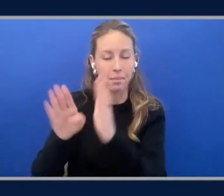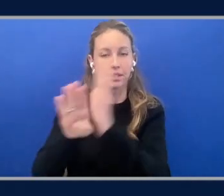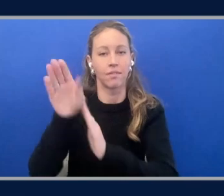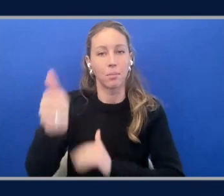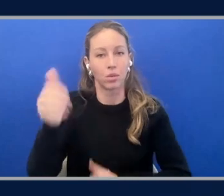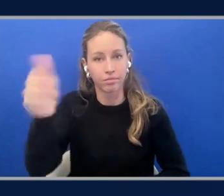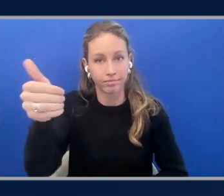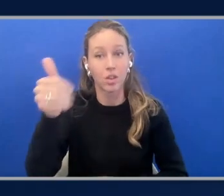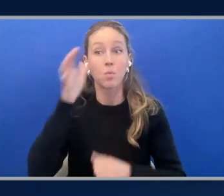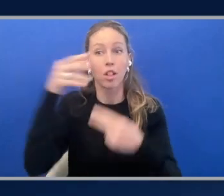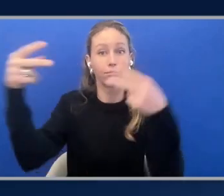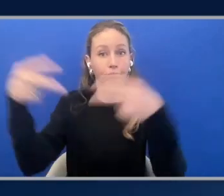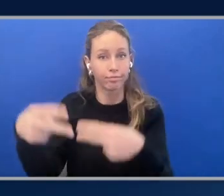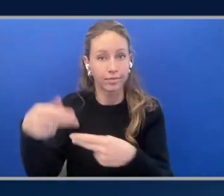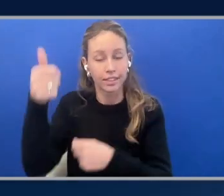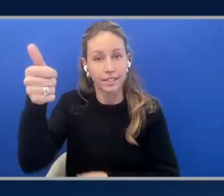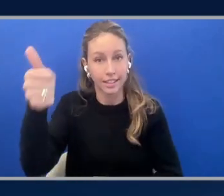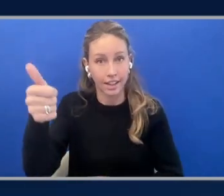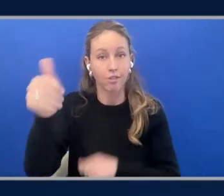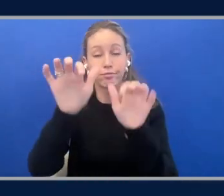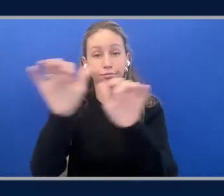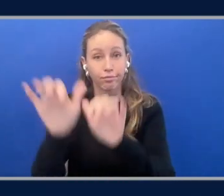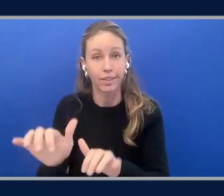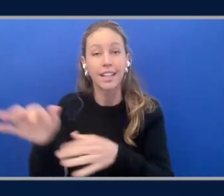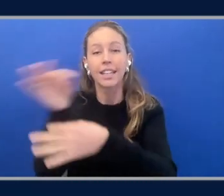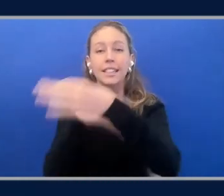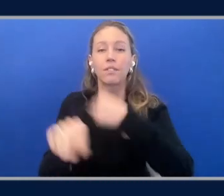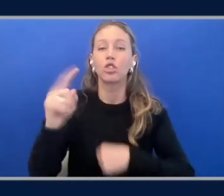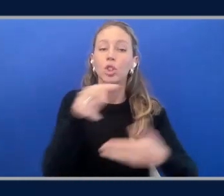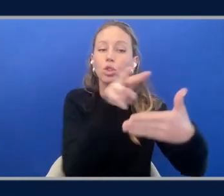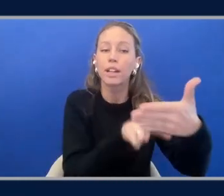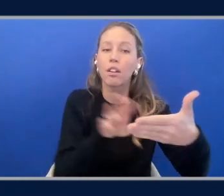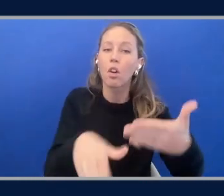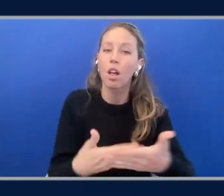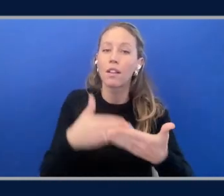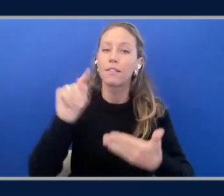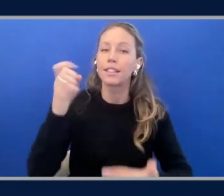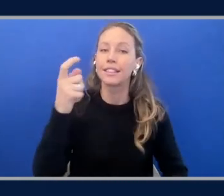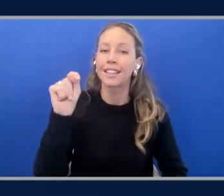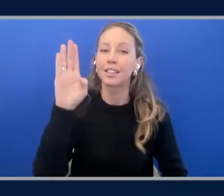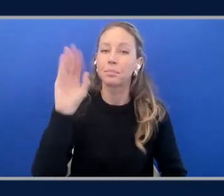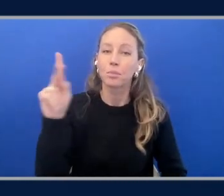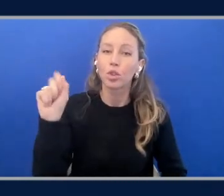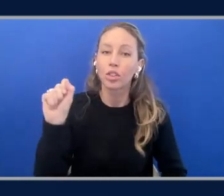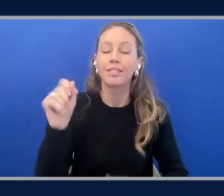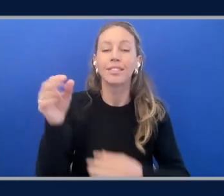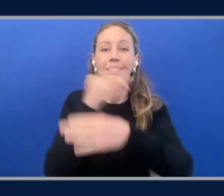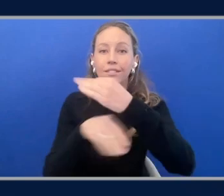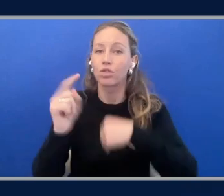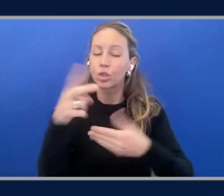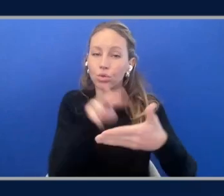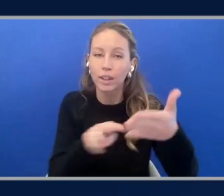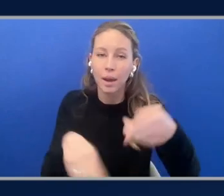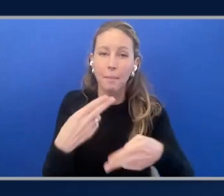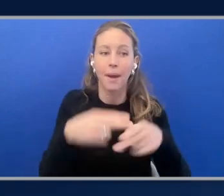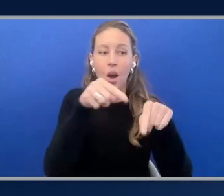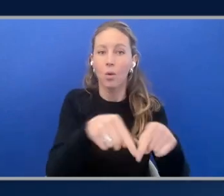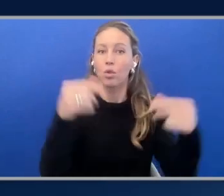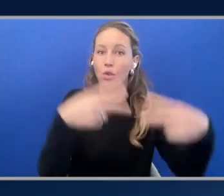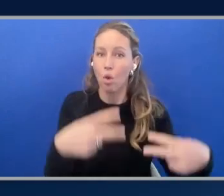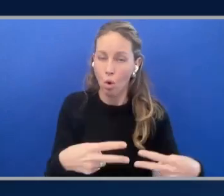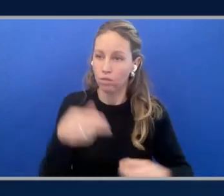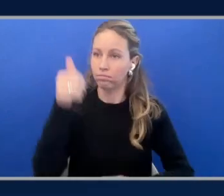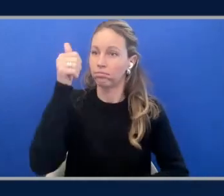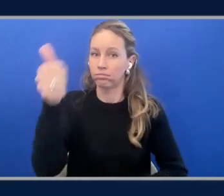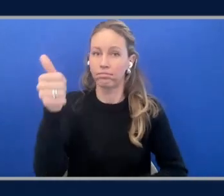coding itself. Instead of just reading all the textbooks, we like to say, instead of just reading about code, reading